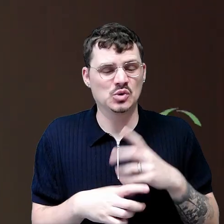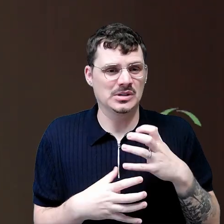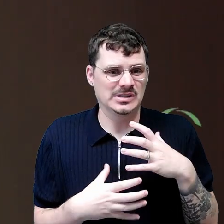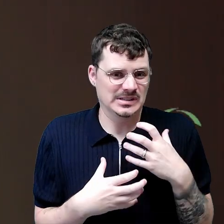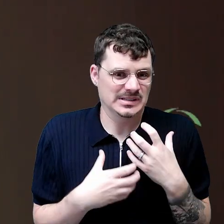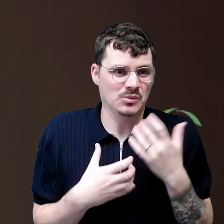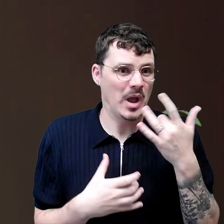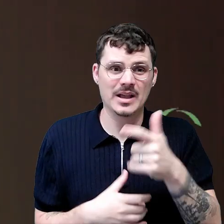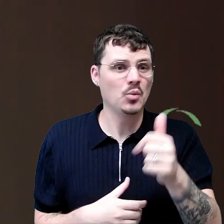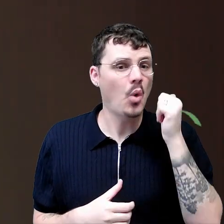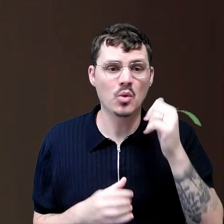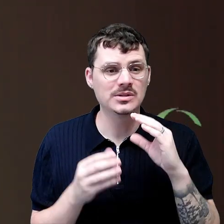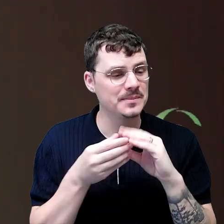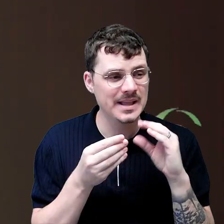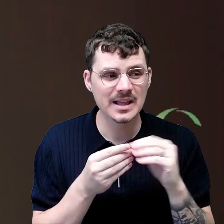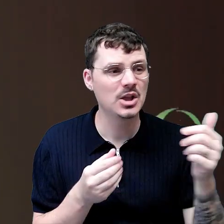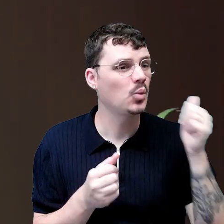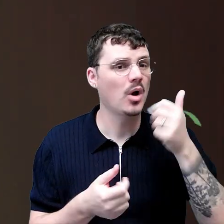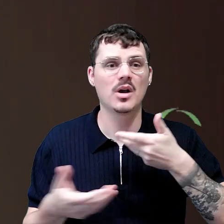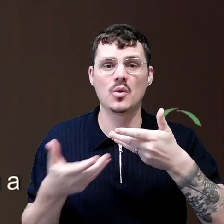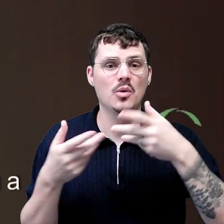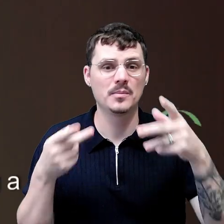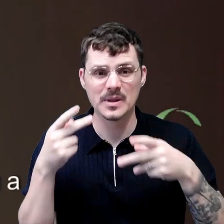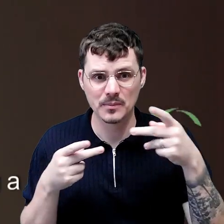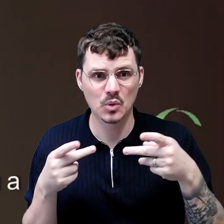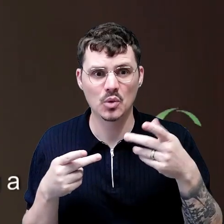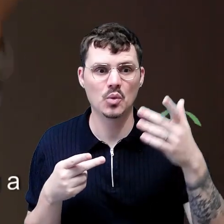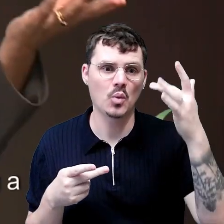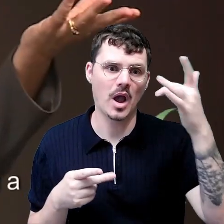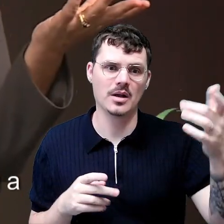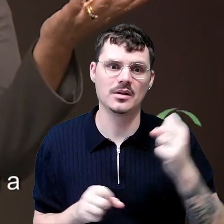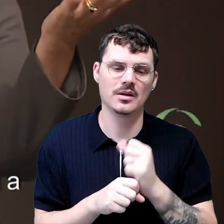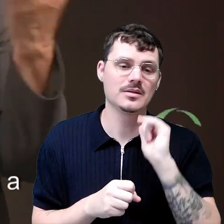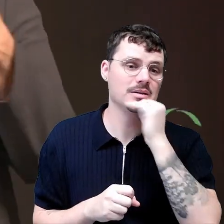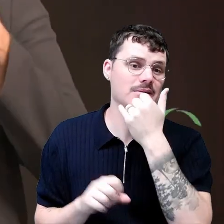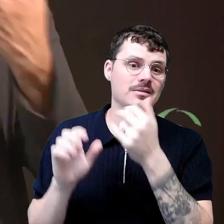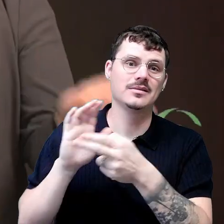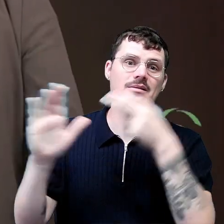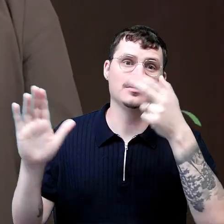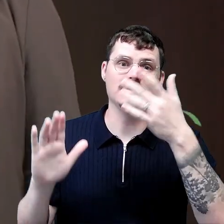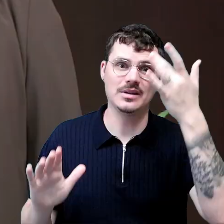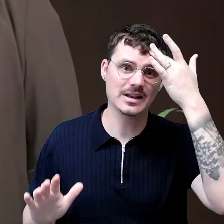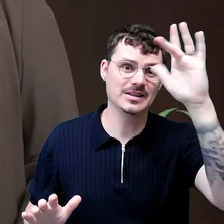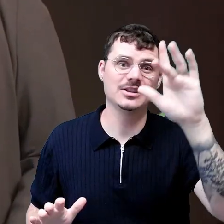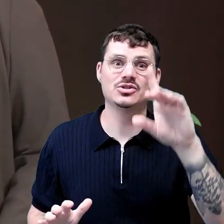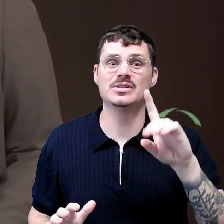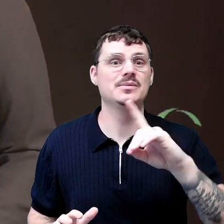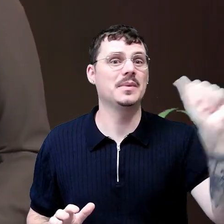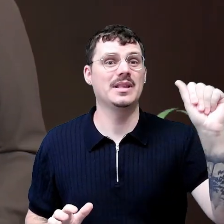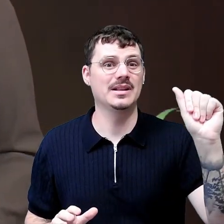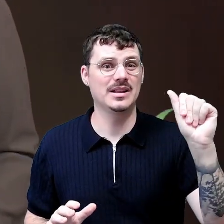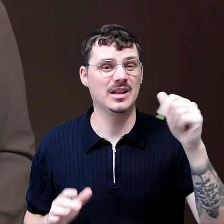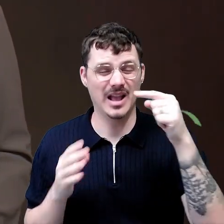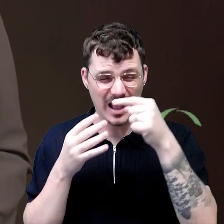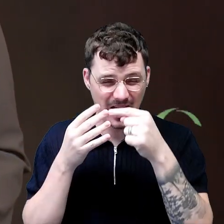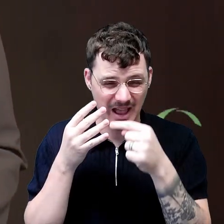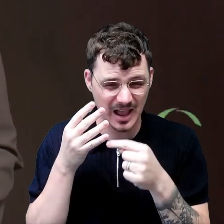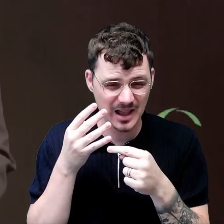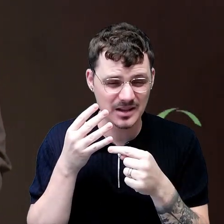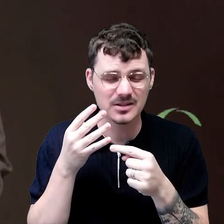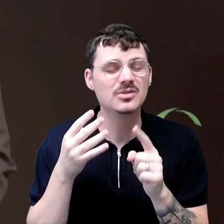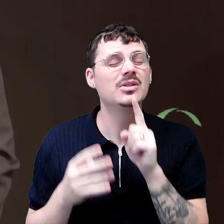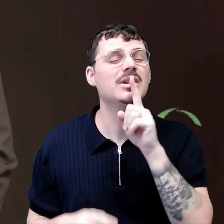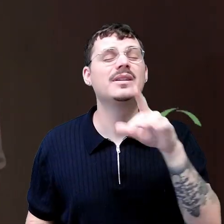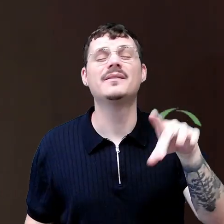That's why he didn't speak or engage with people. That's why he got misdiagnosed as having a profound intellectual disability.